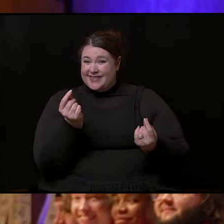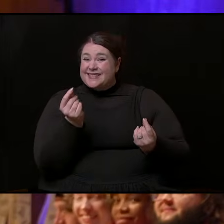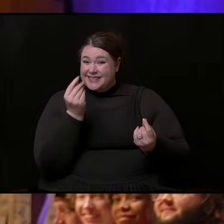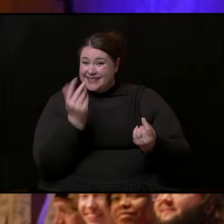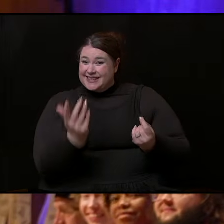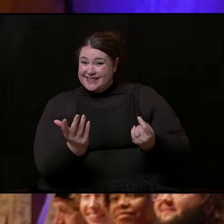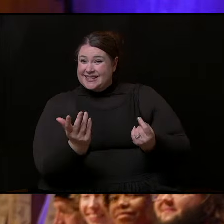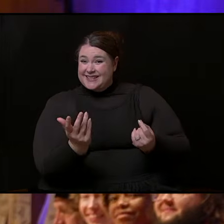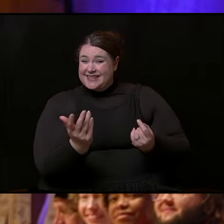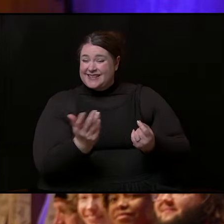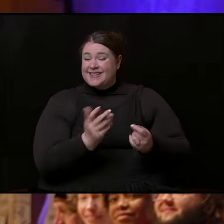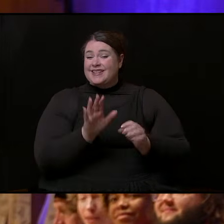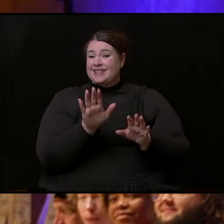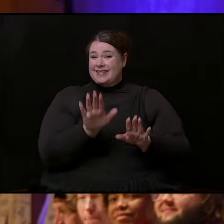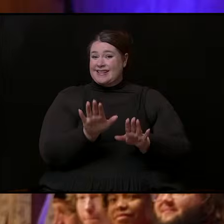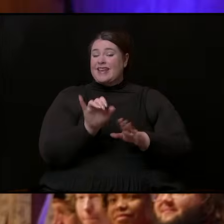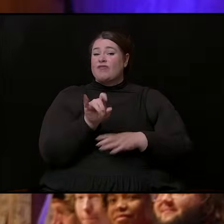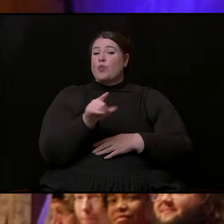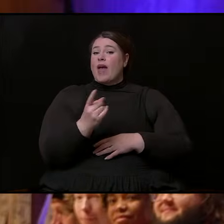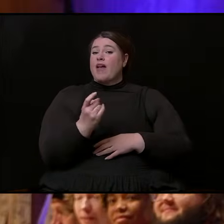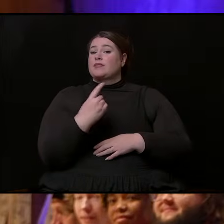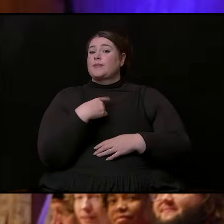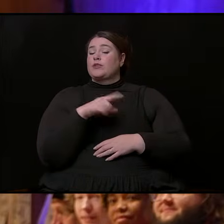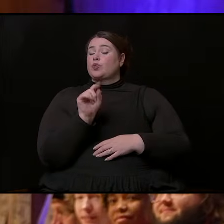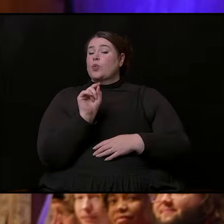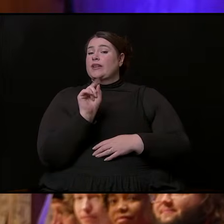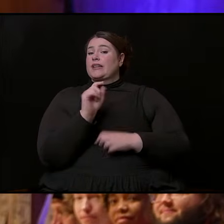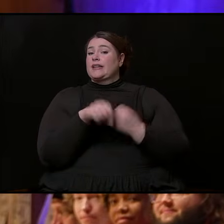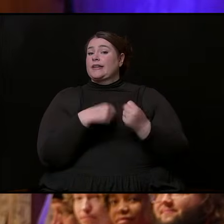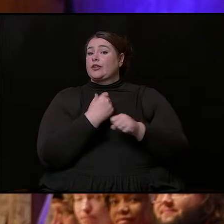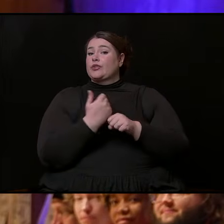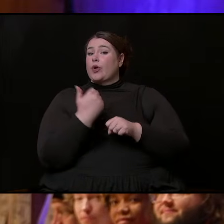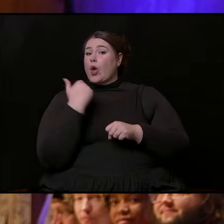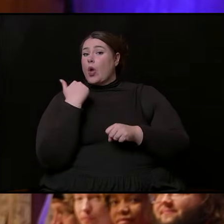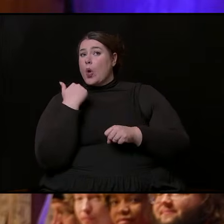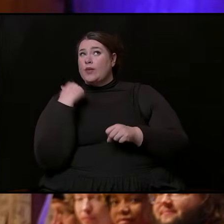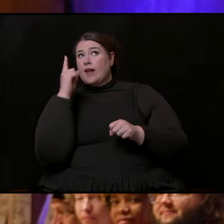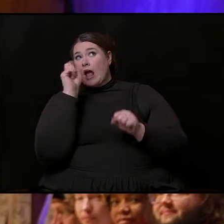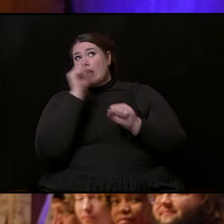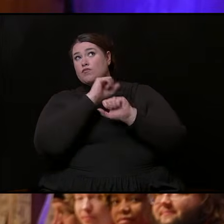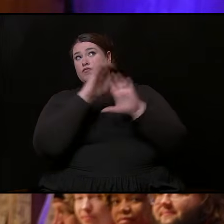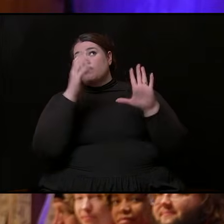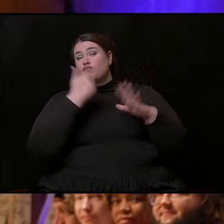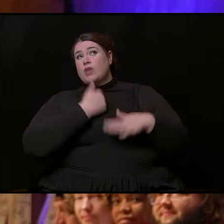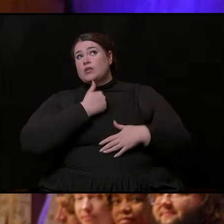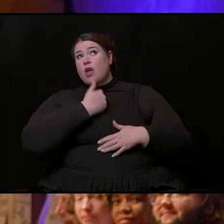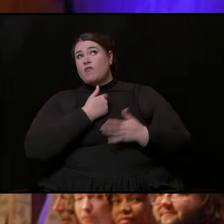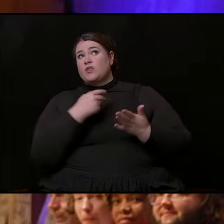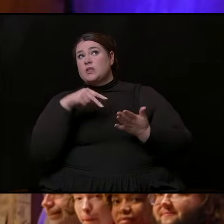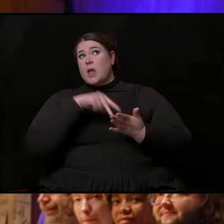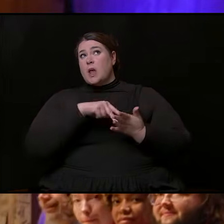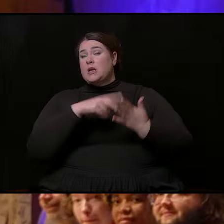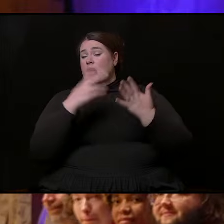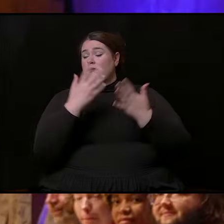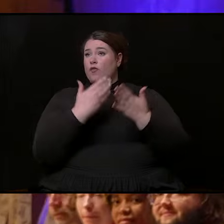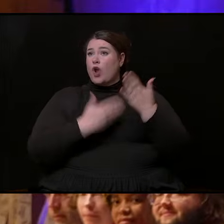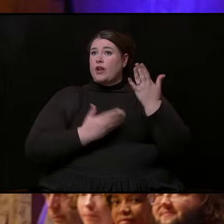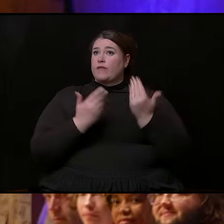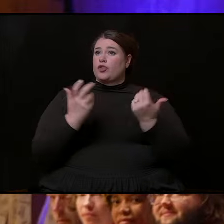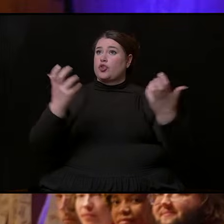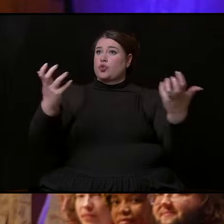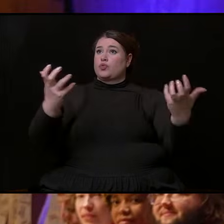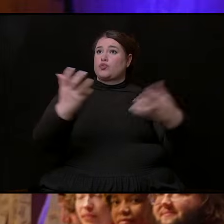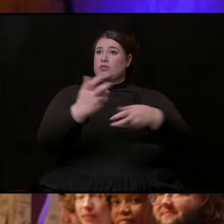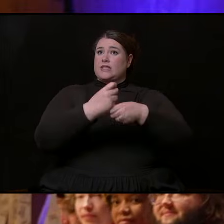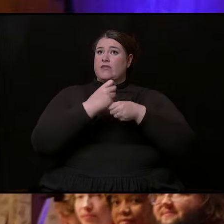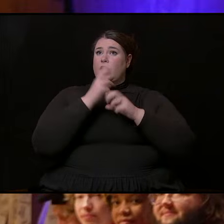And listen, if you would have asked me 20 years ago, did I ever see myself standing in front of all of you receiving